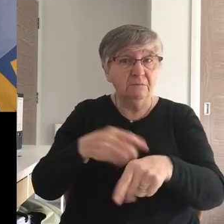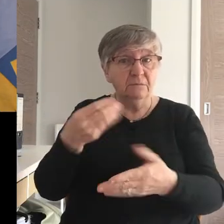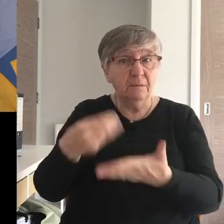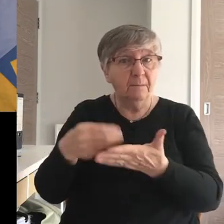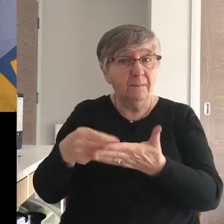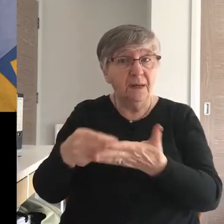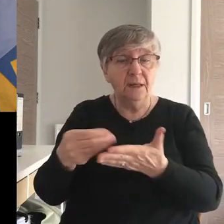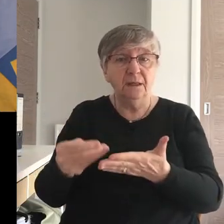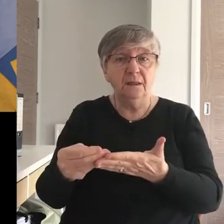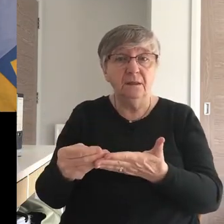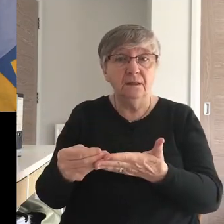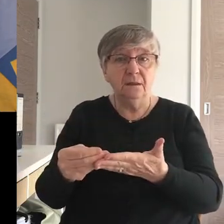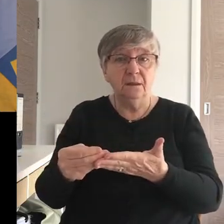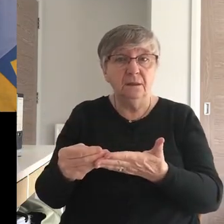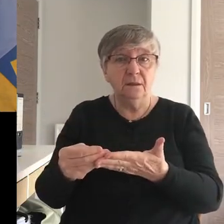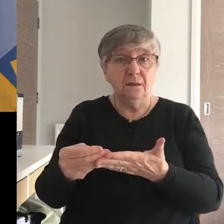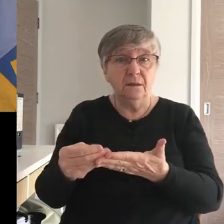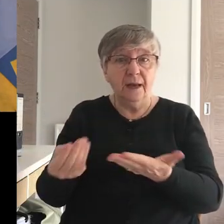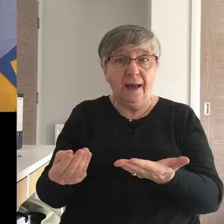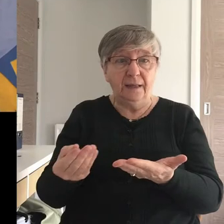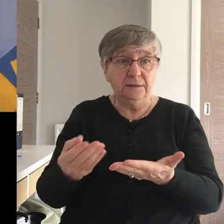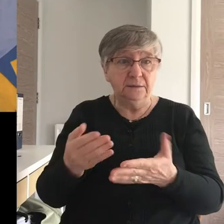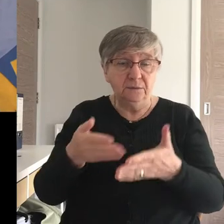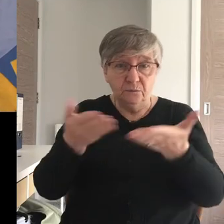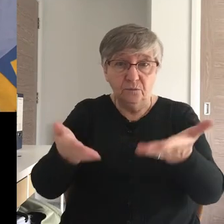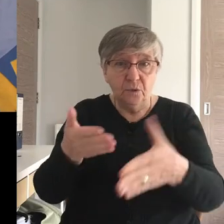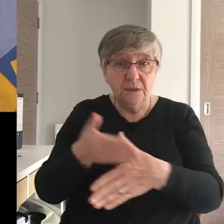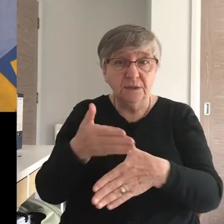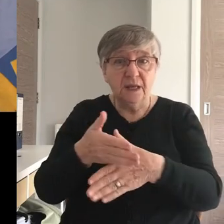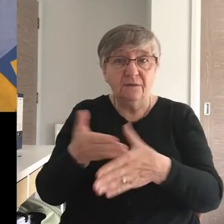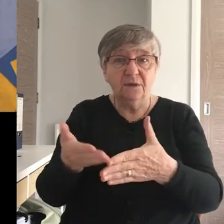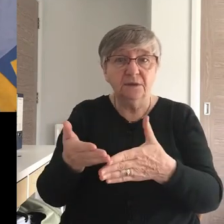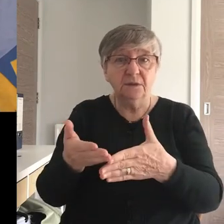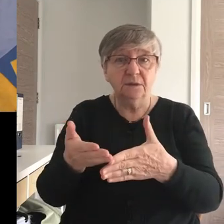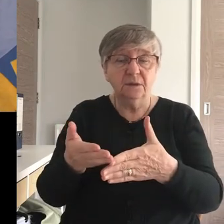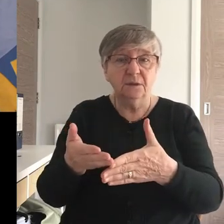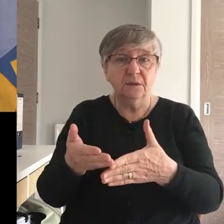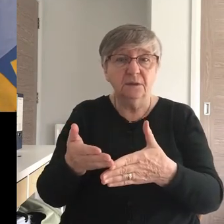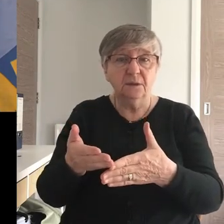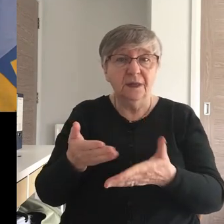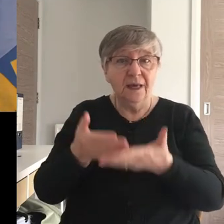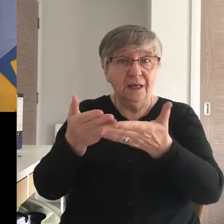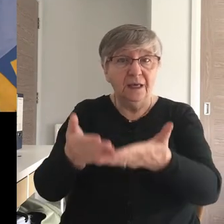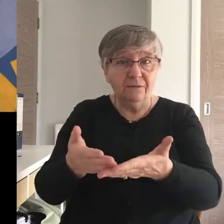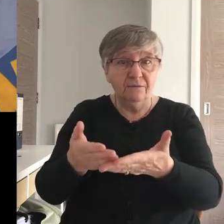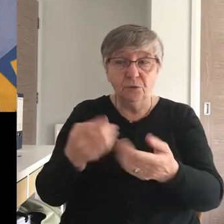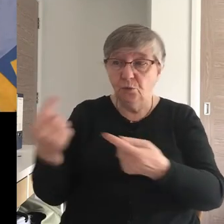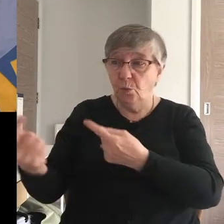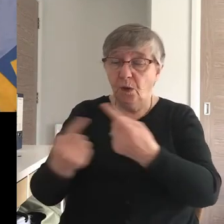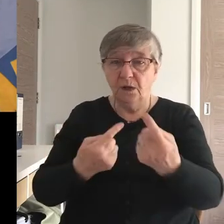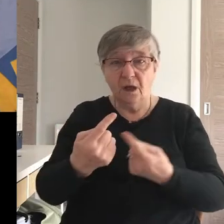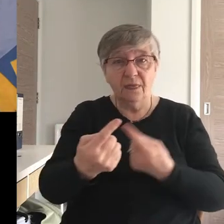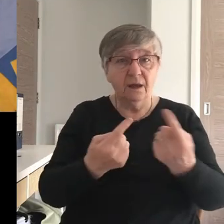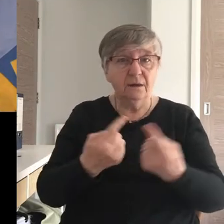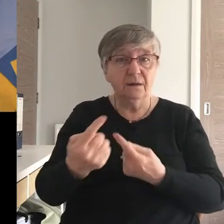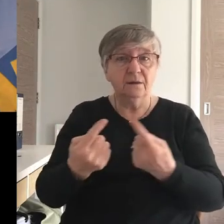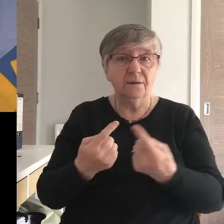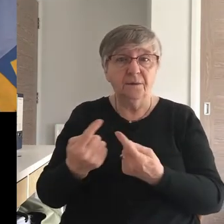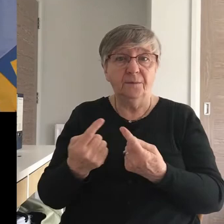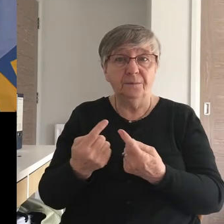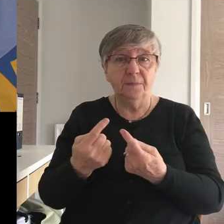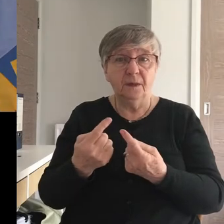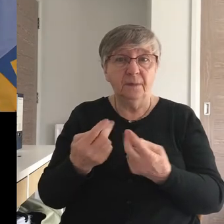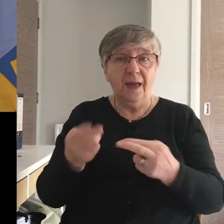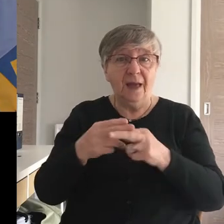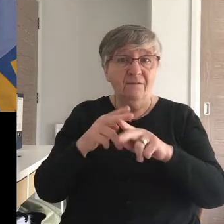cash, our practical service, give that to one another. But unless